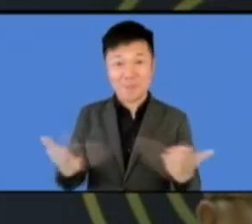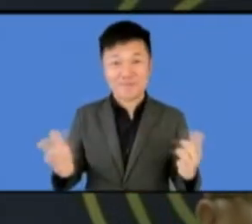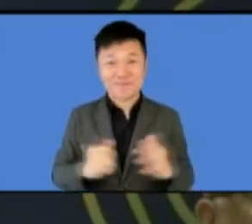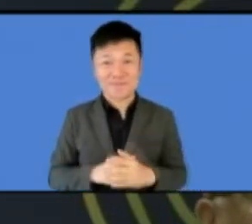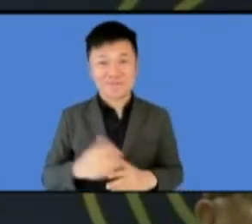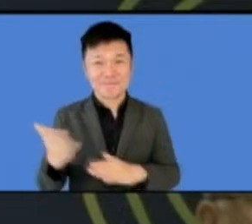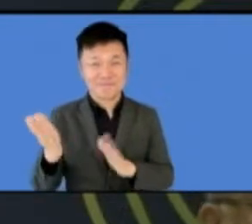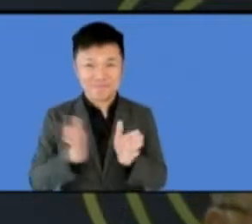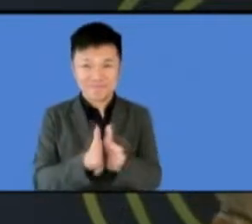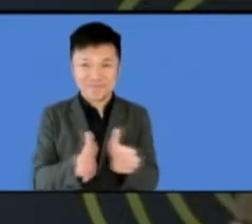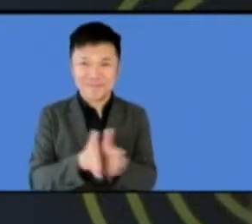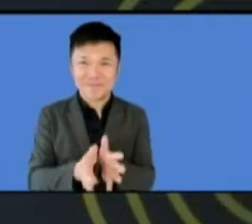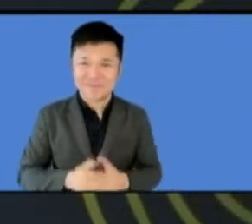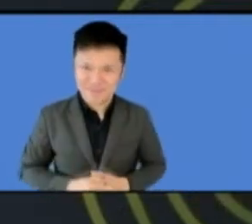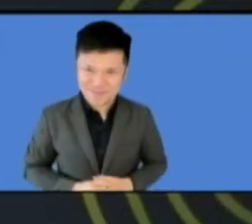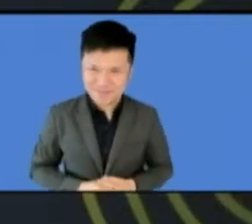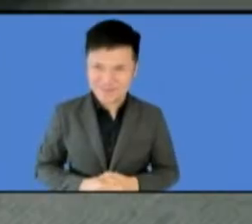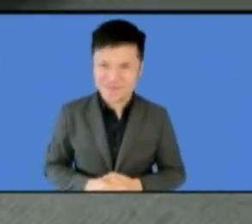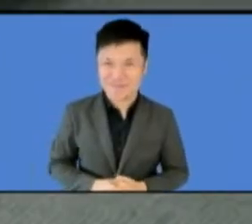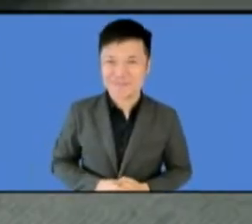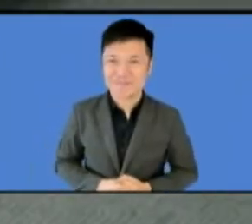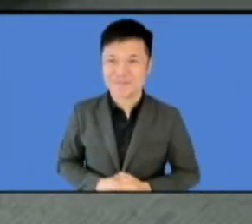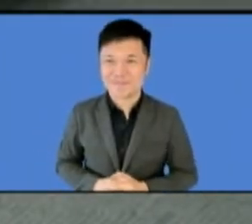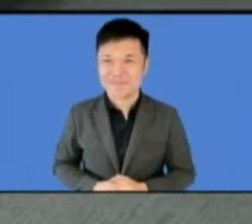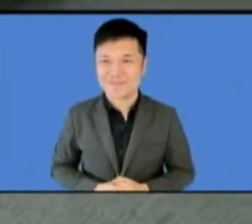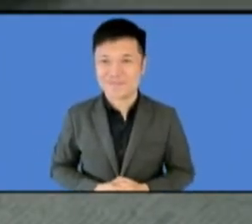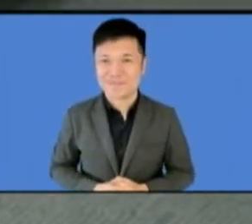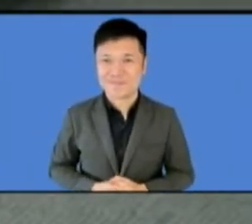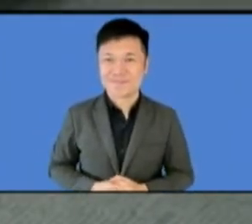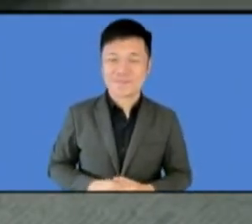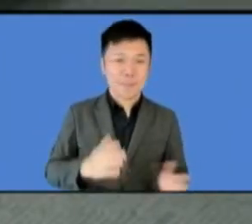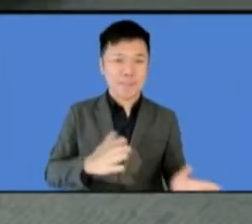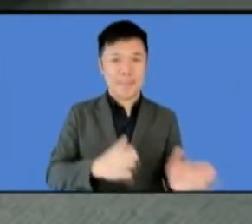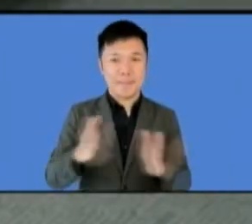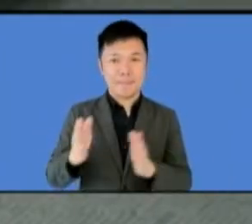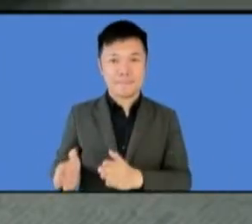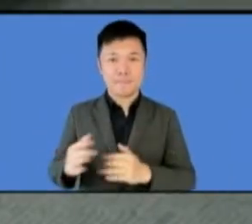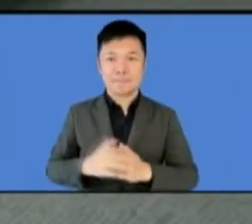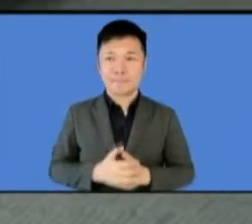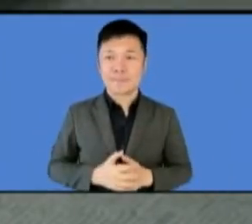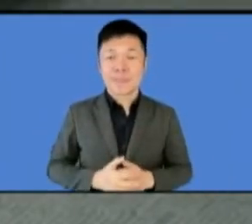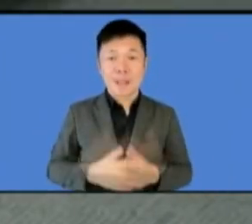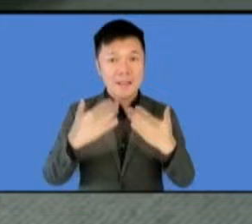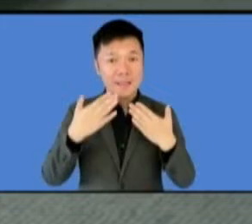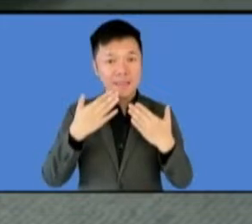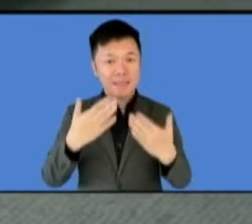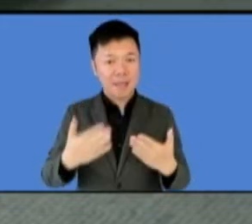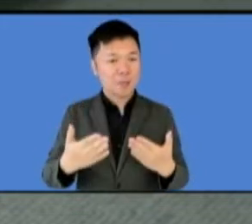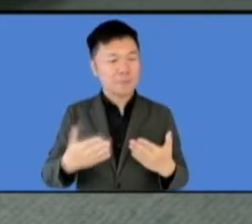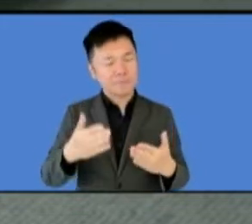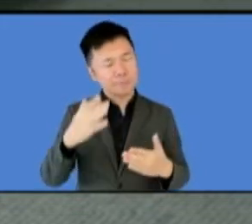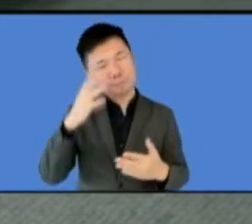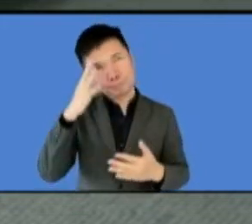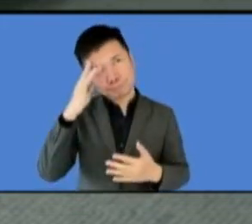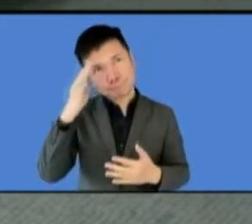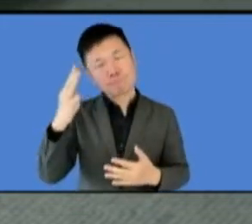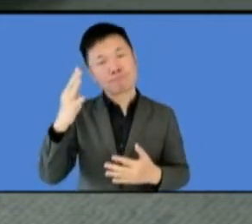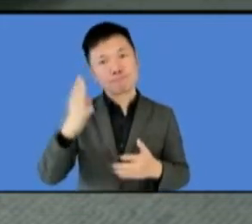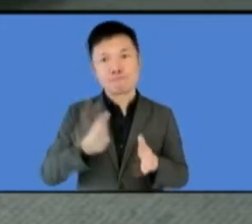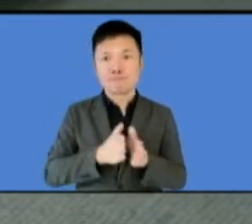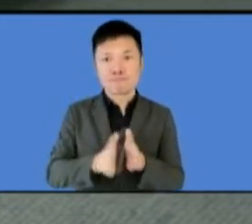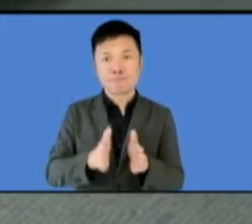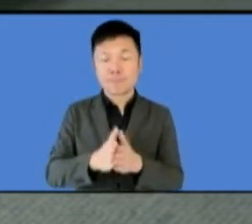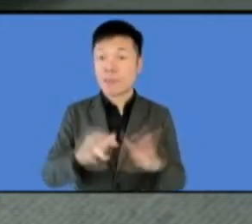my response. Thank you very much, Mrs. Lauhachai, for sharing these reflections with a focus